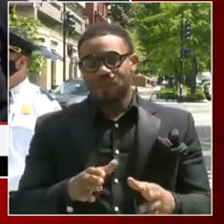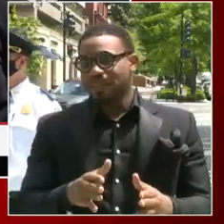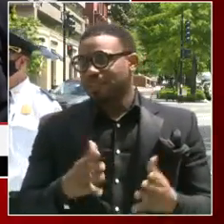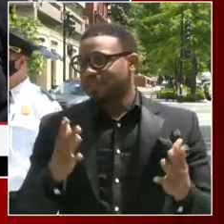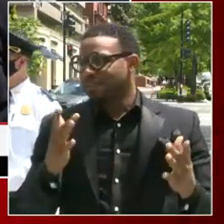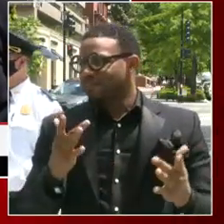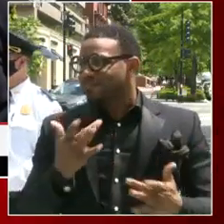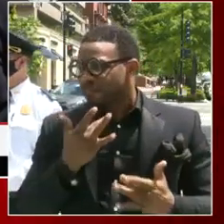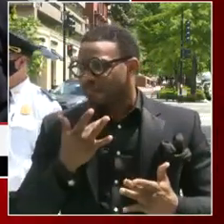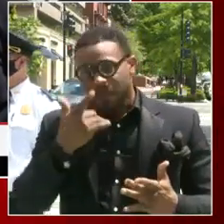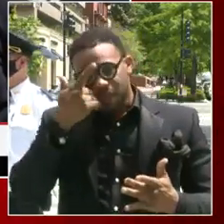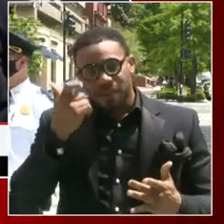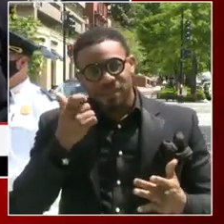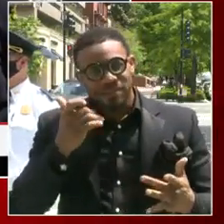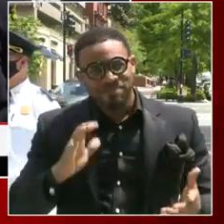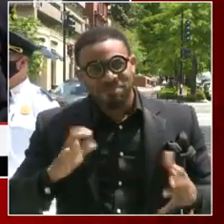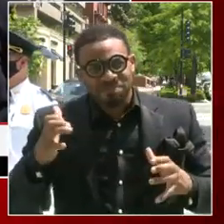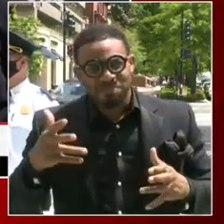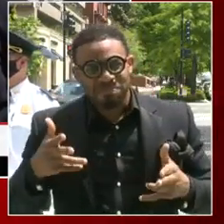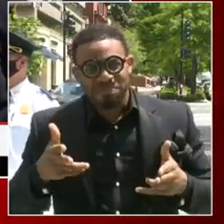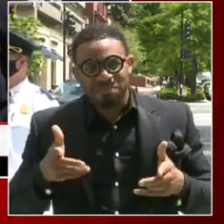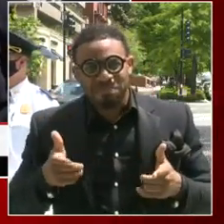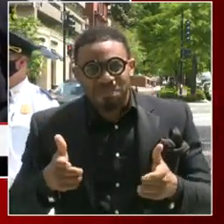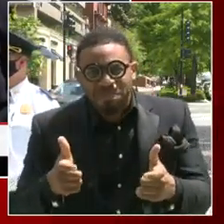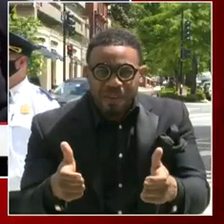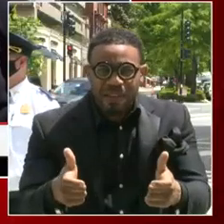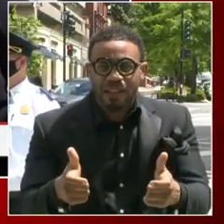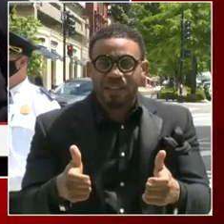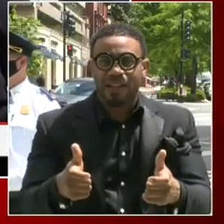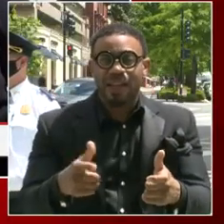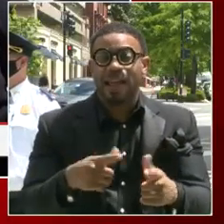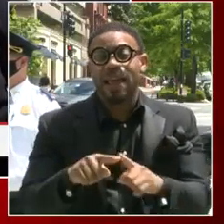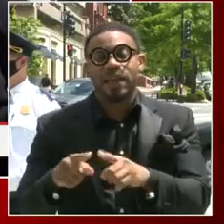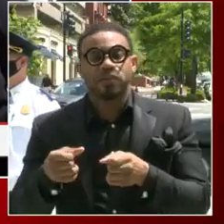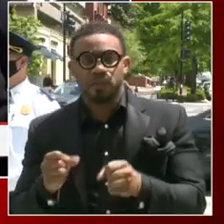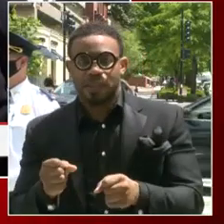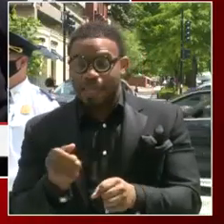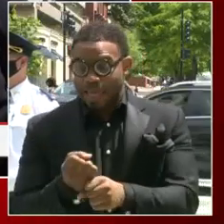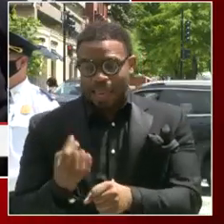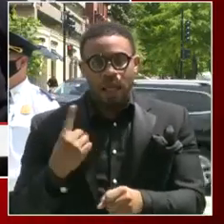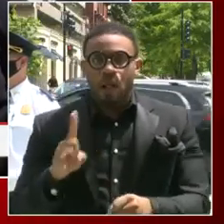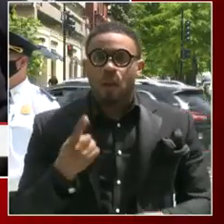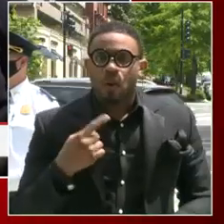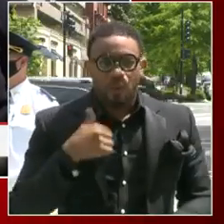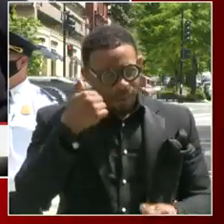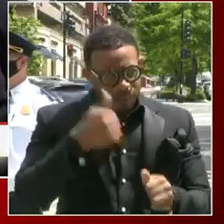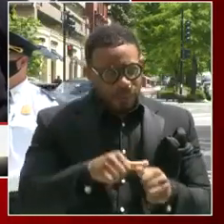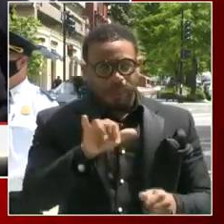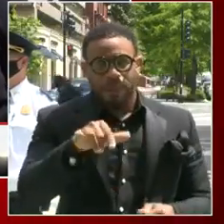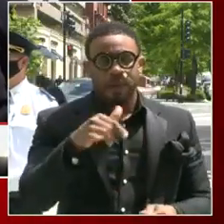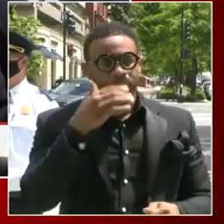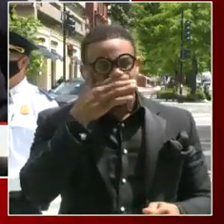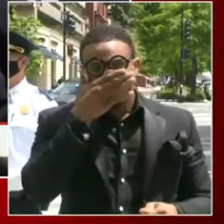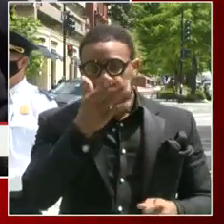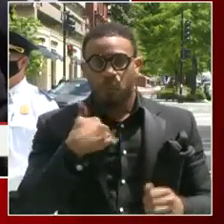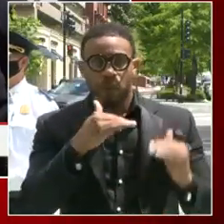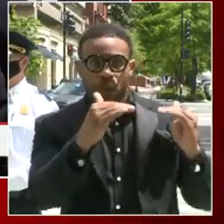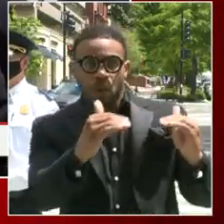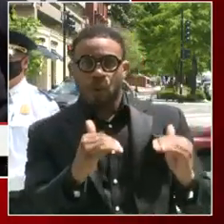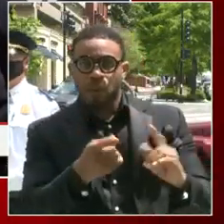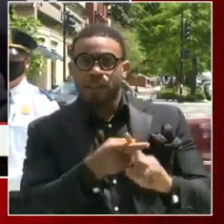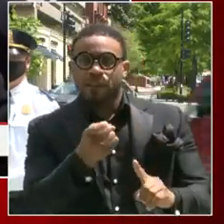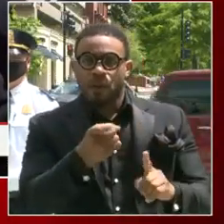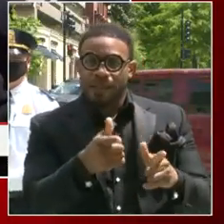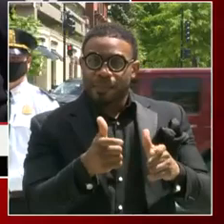roadways are due to reckless speeding through our streets. Last year, you may remember that we lowered the